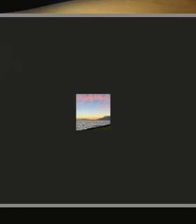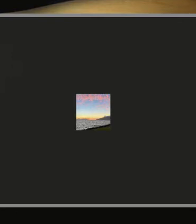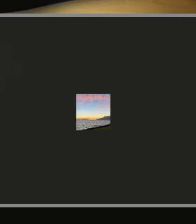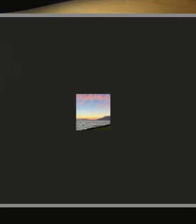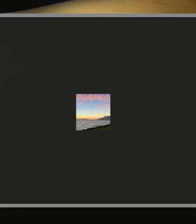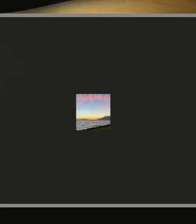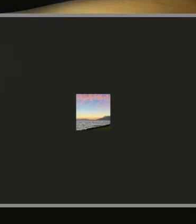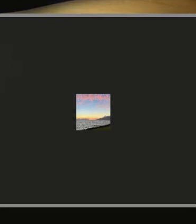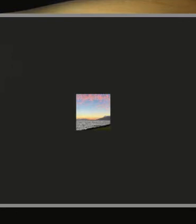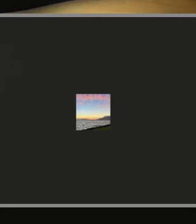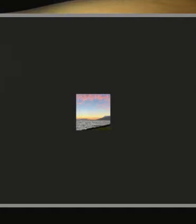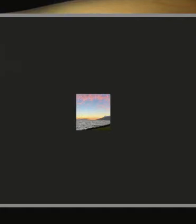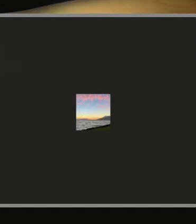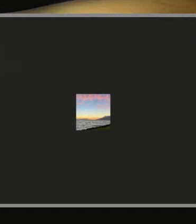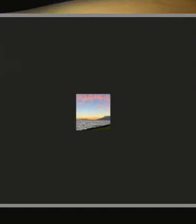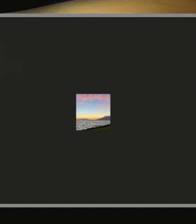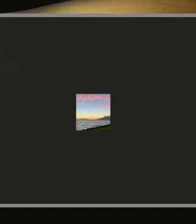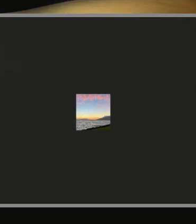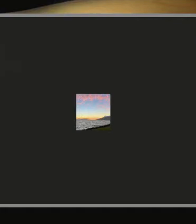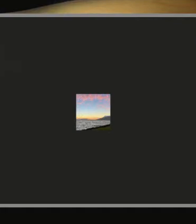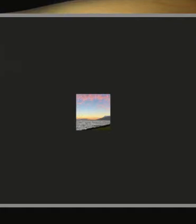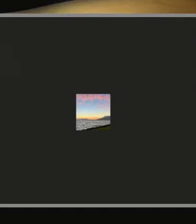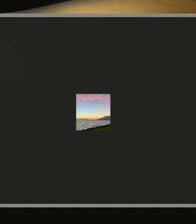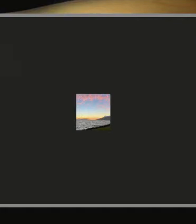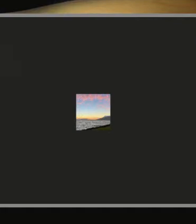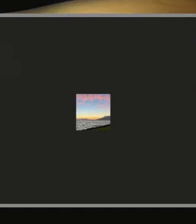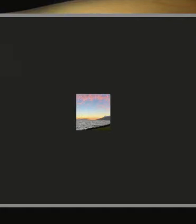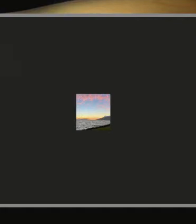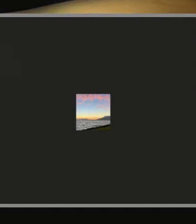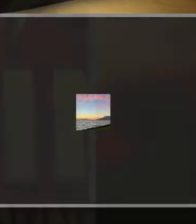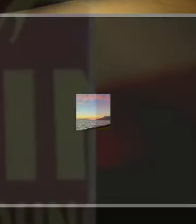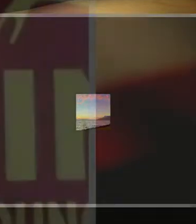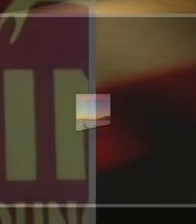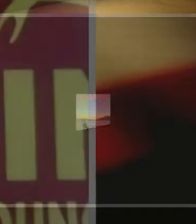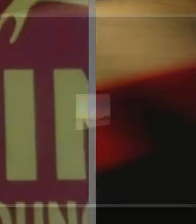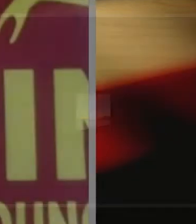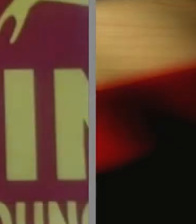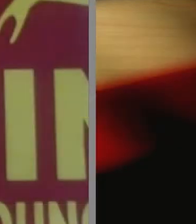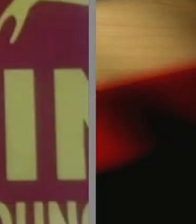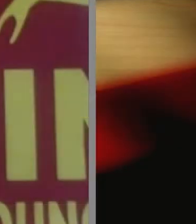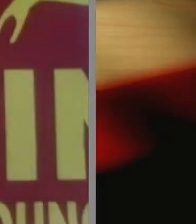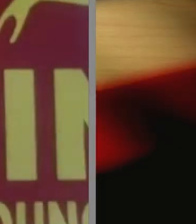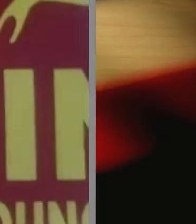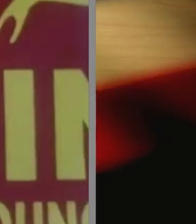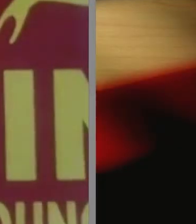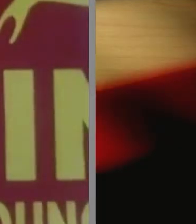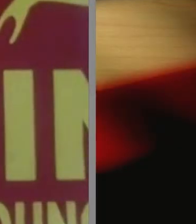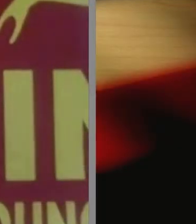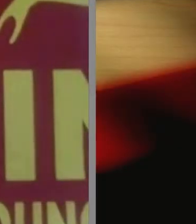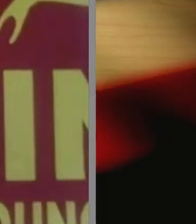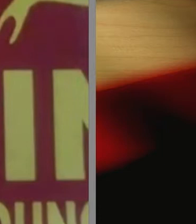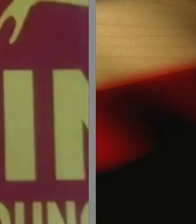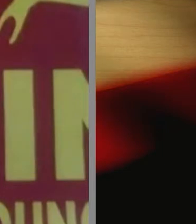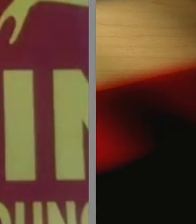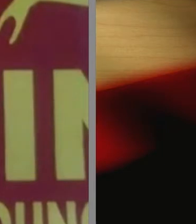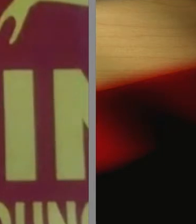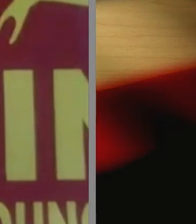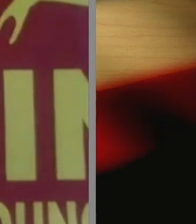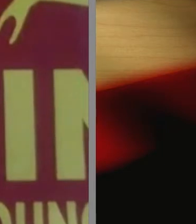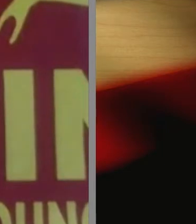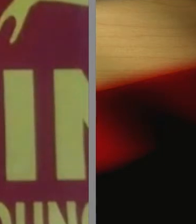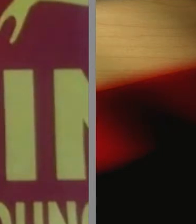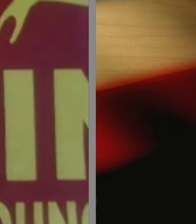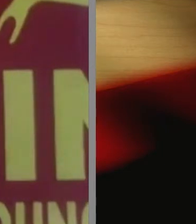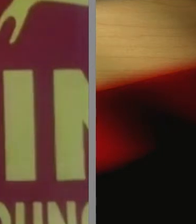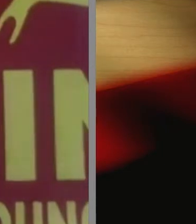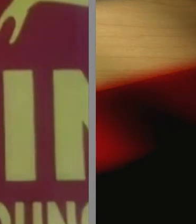really appreciate the opportunity to focus on the health and safety of our community. And moving forward,